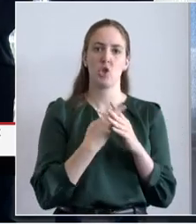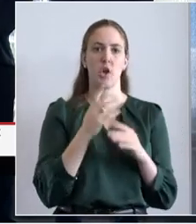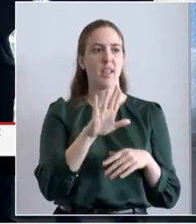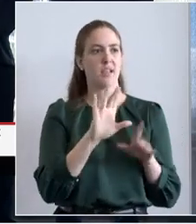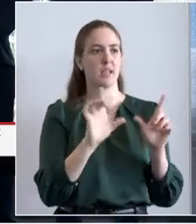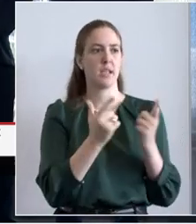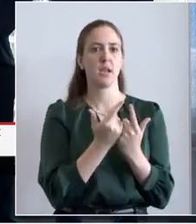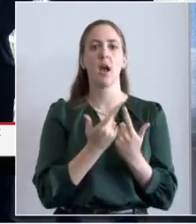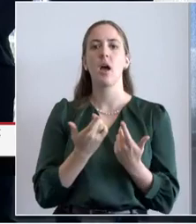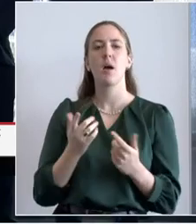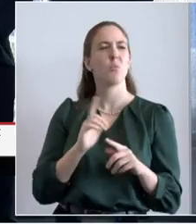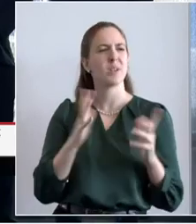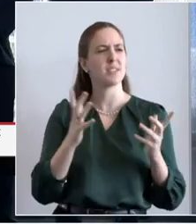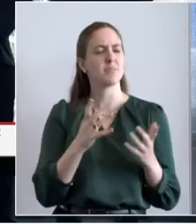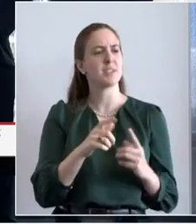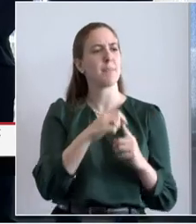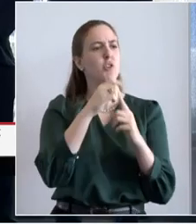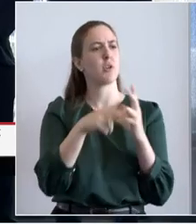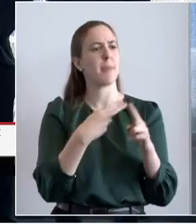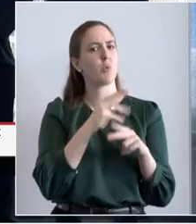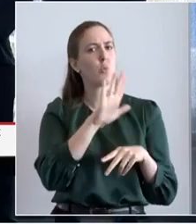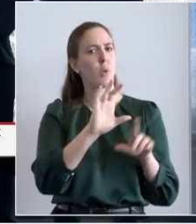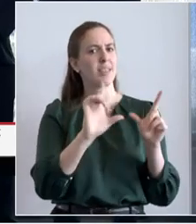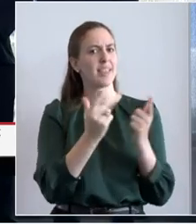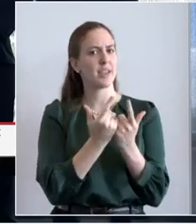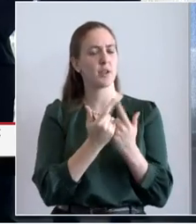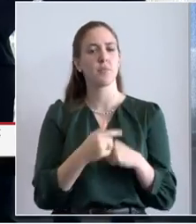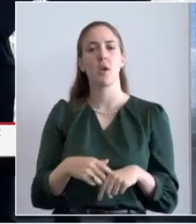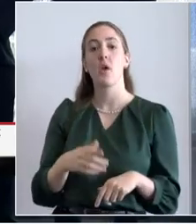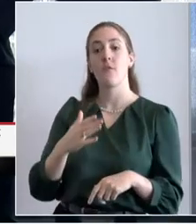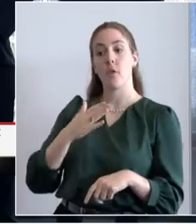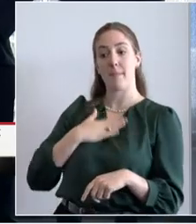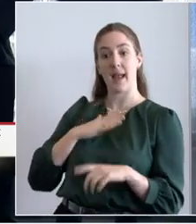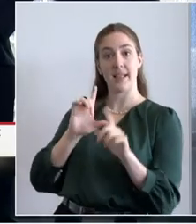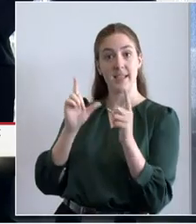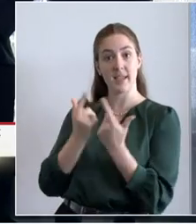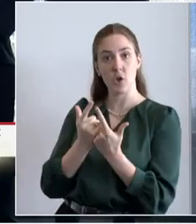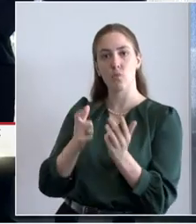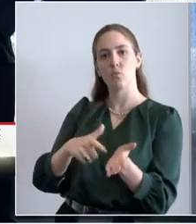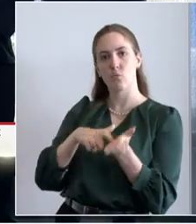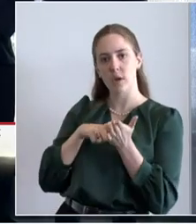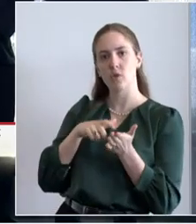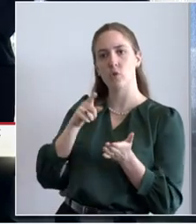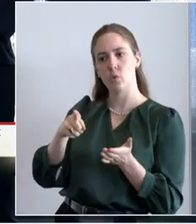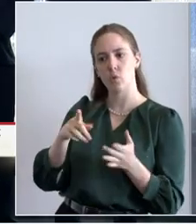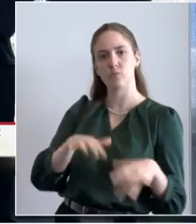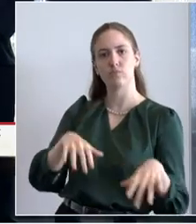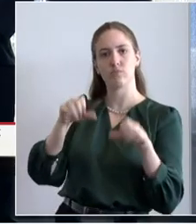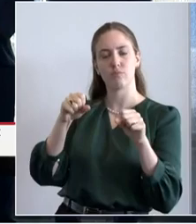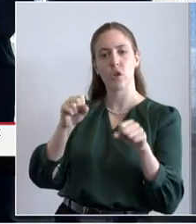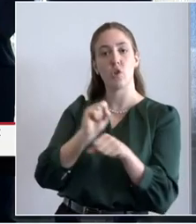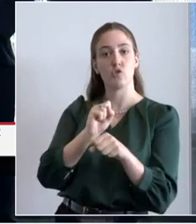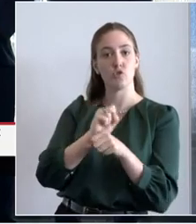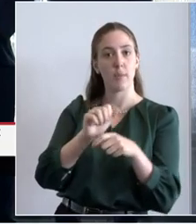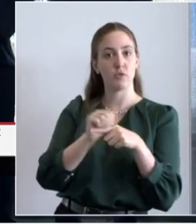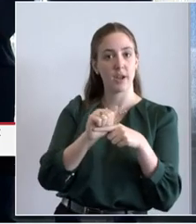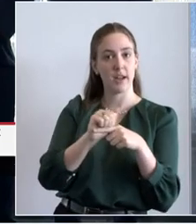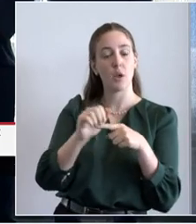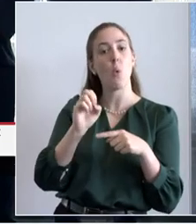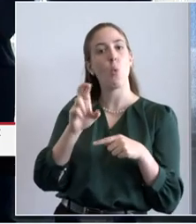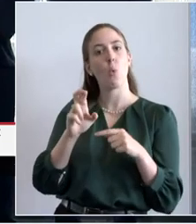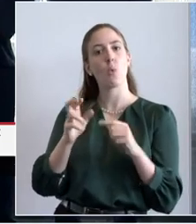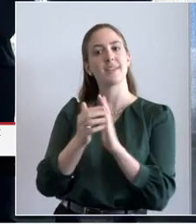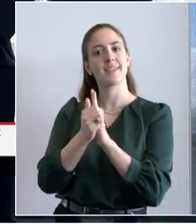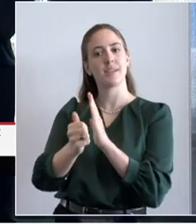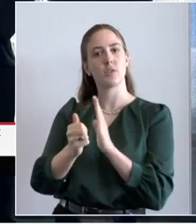your league? And he said, to play in my league, you have to take job training or skill development in certifications in